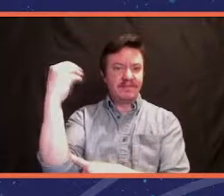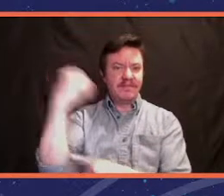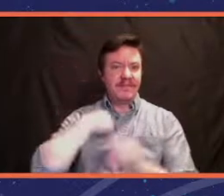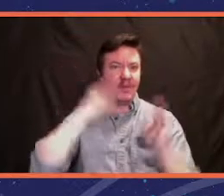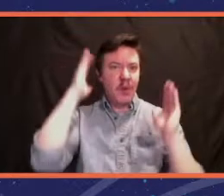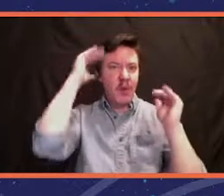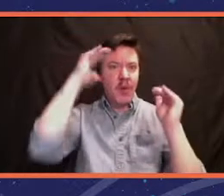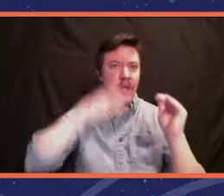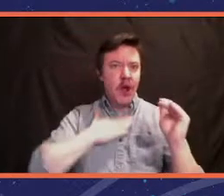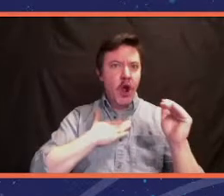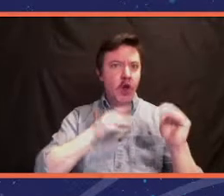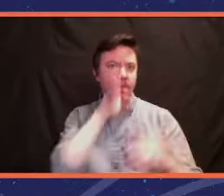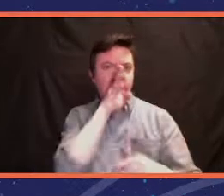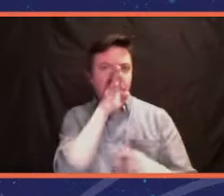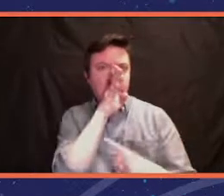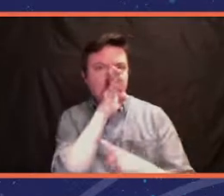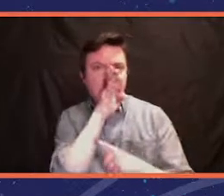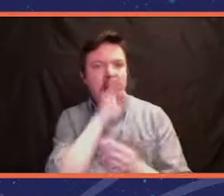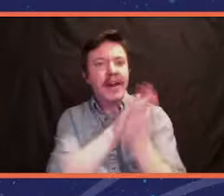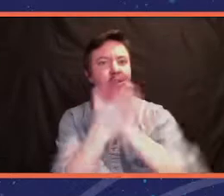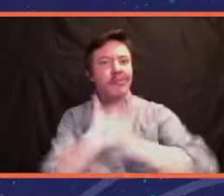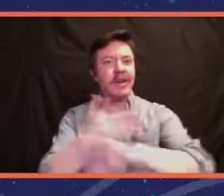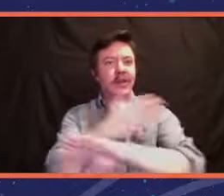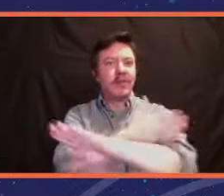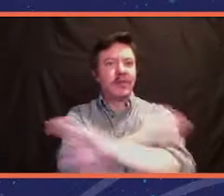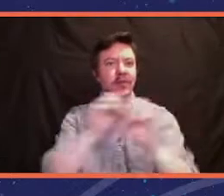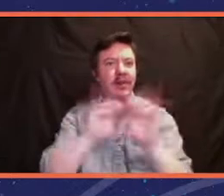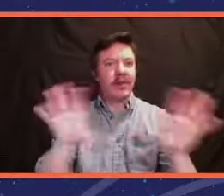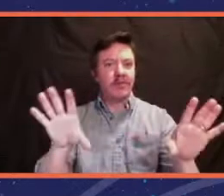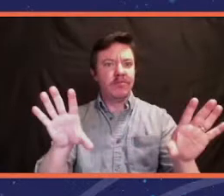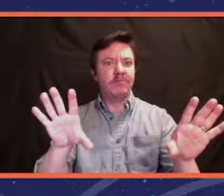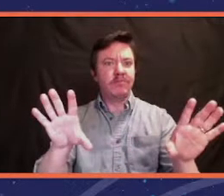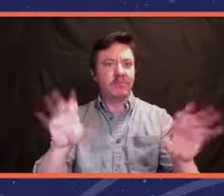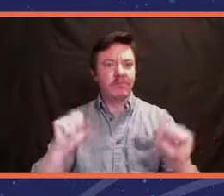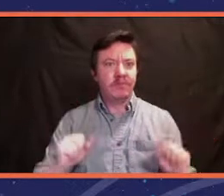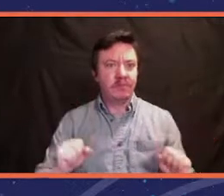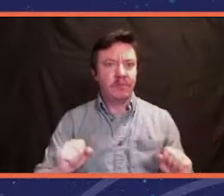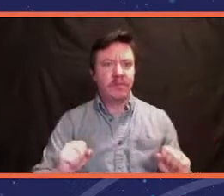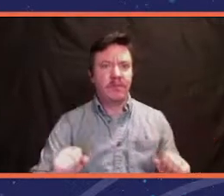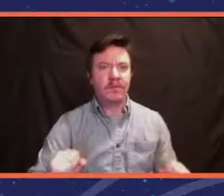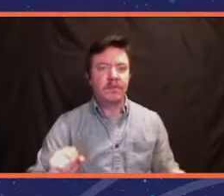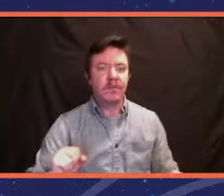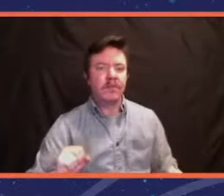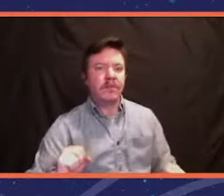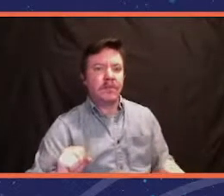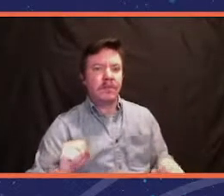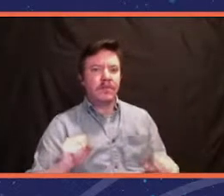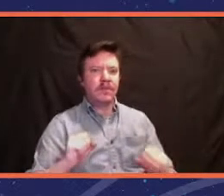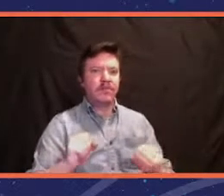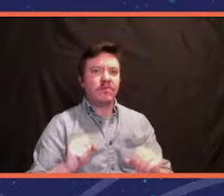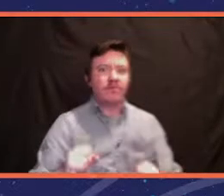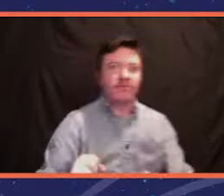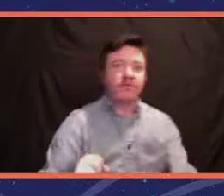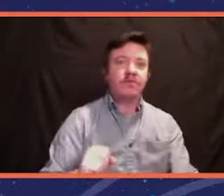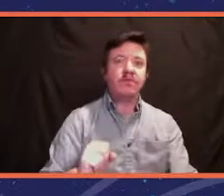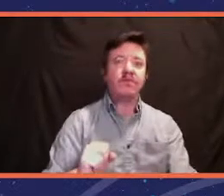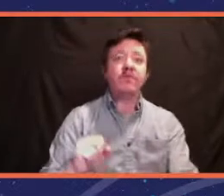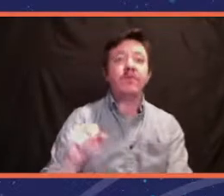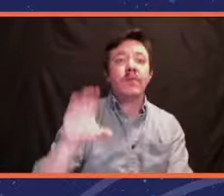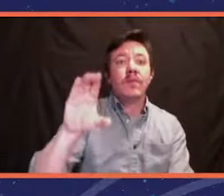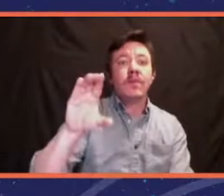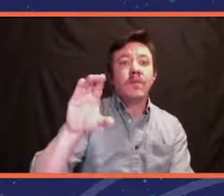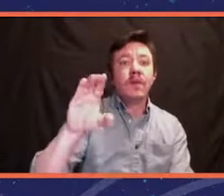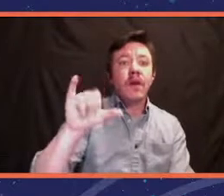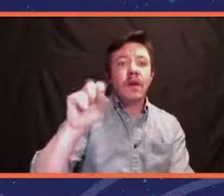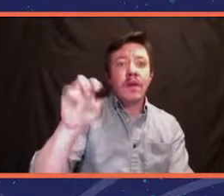audio becomes more clear. When the Climate Justice Alliance and